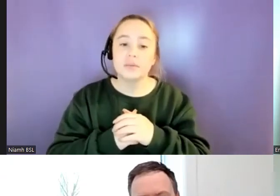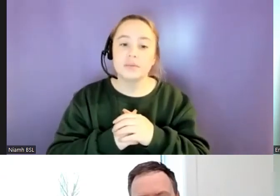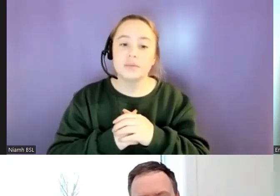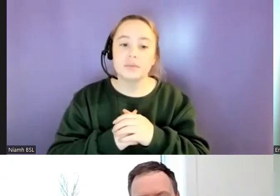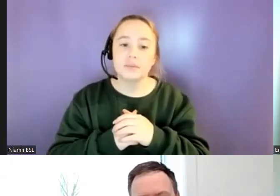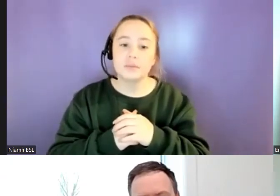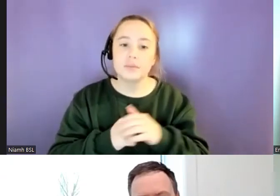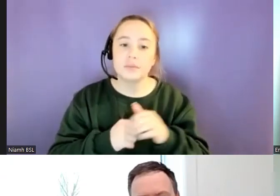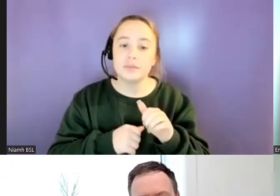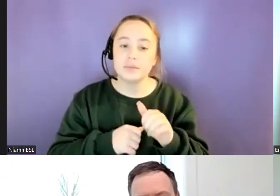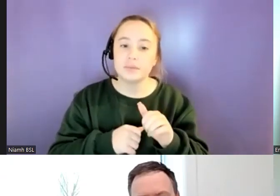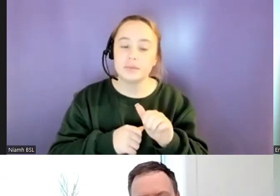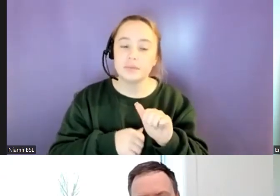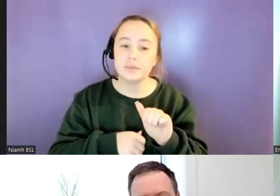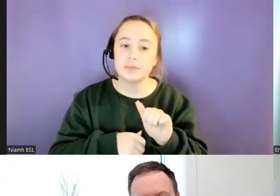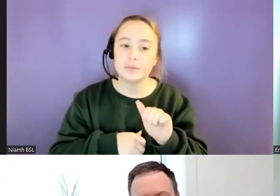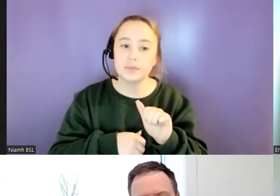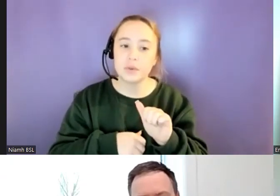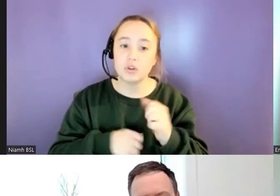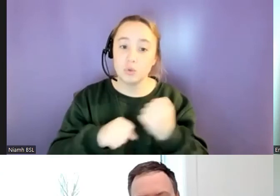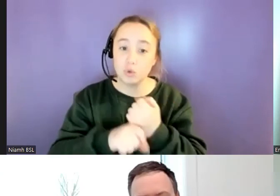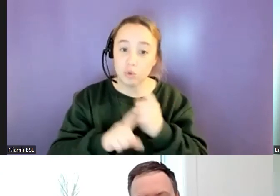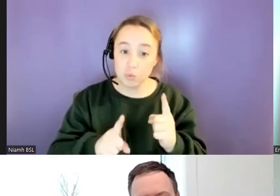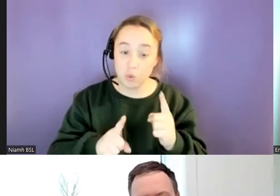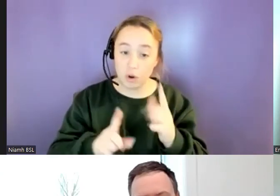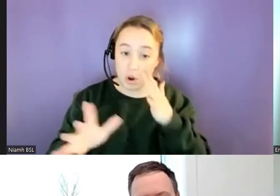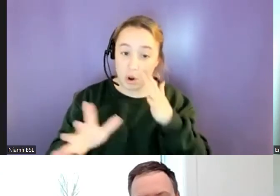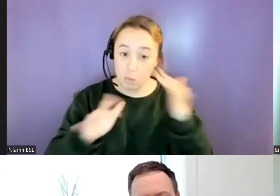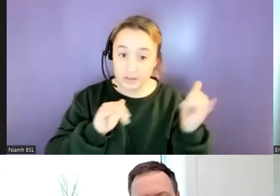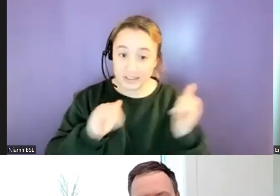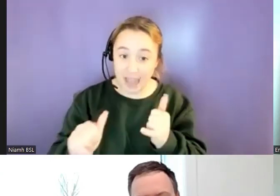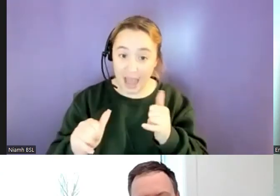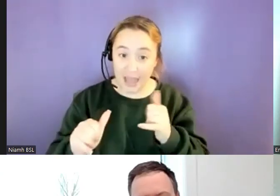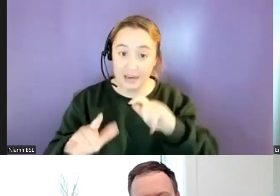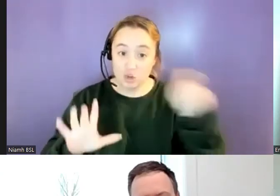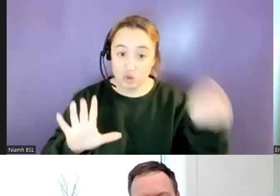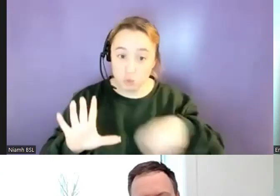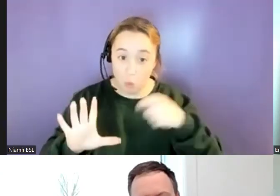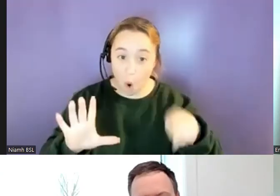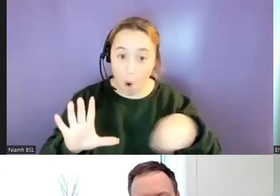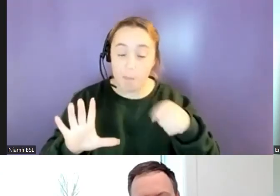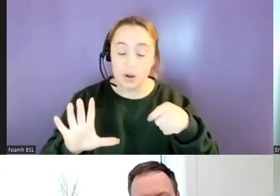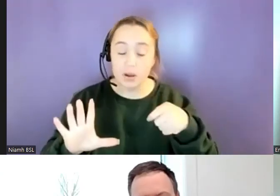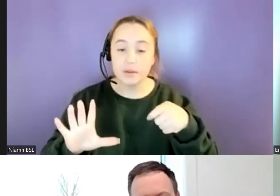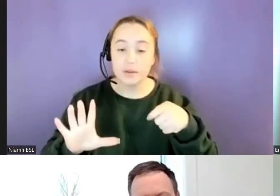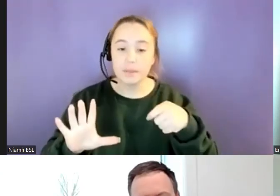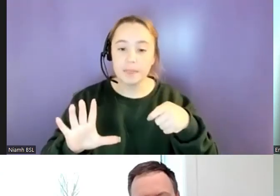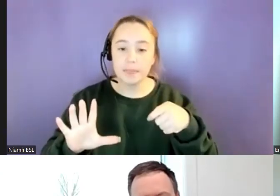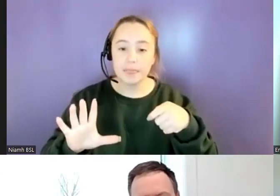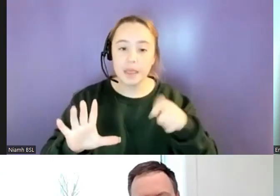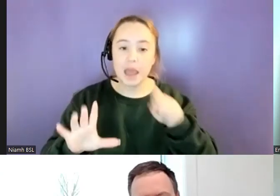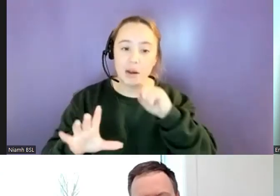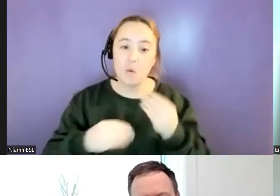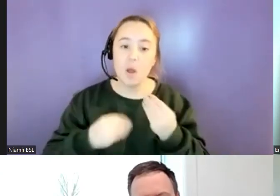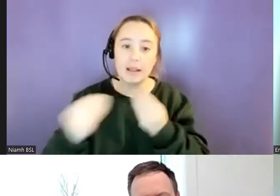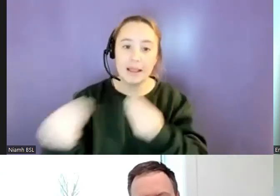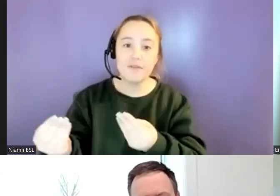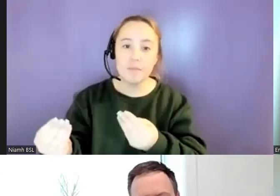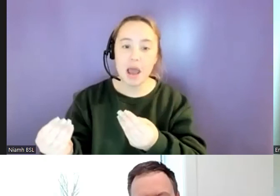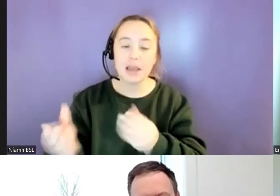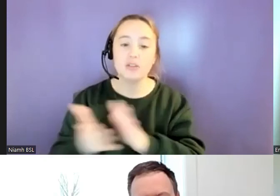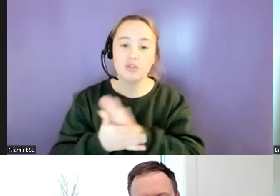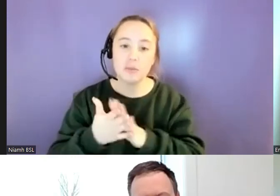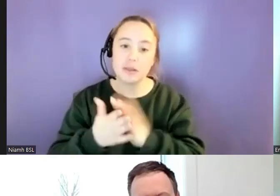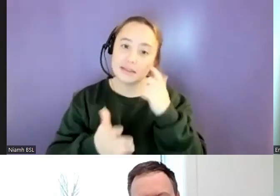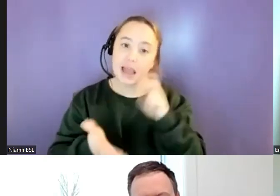What we do is we would scan it, swab it most likely, and would cater that to yourself to be able to